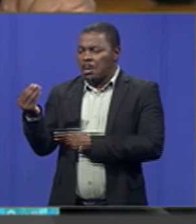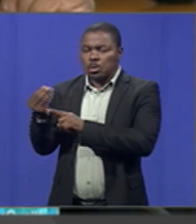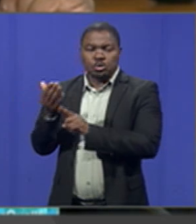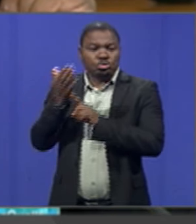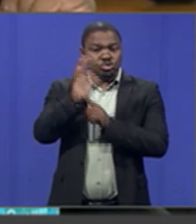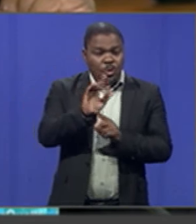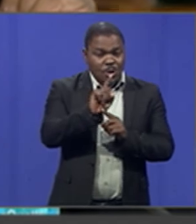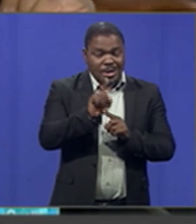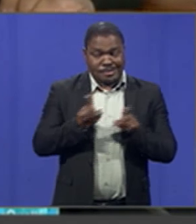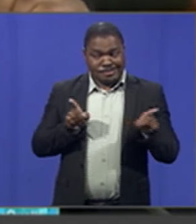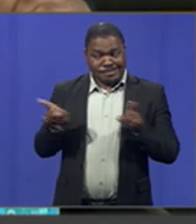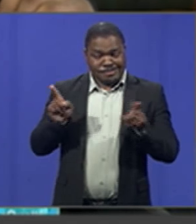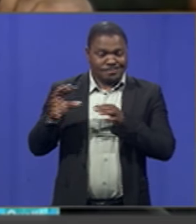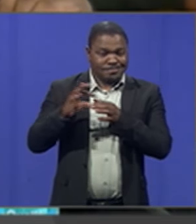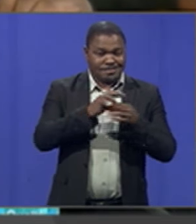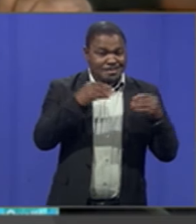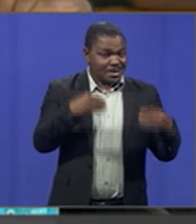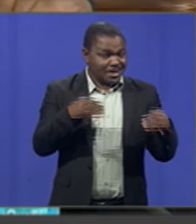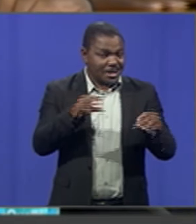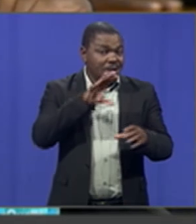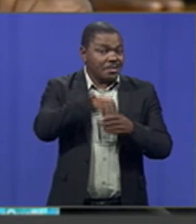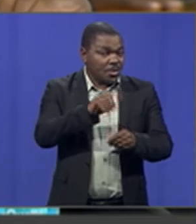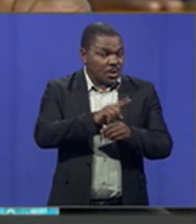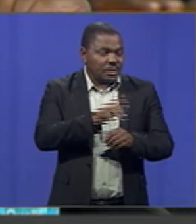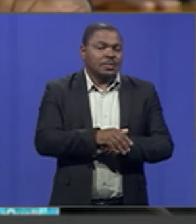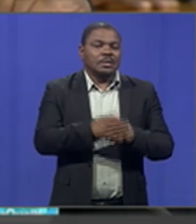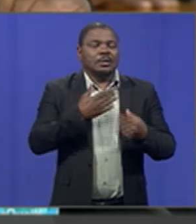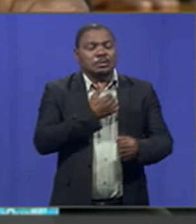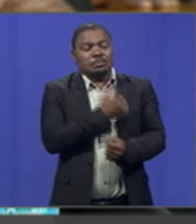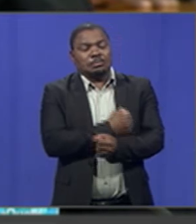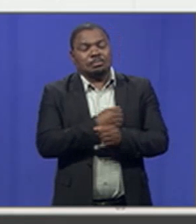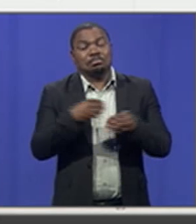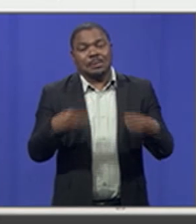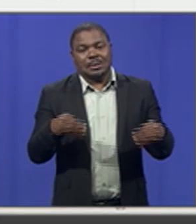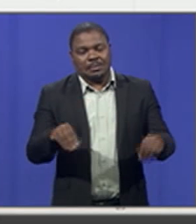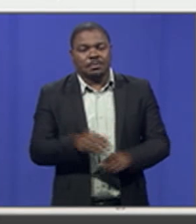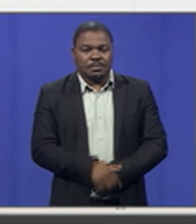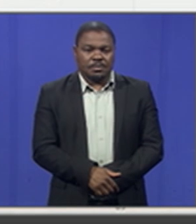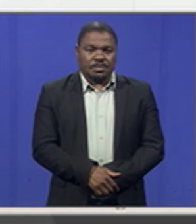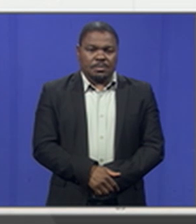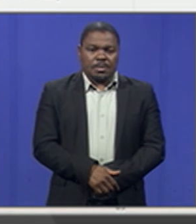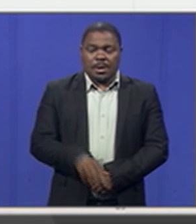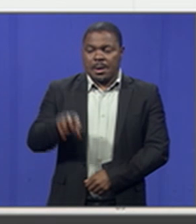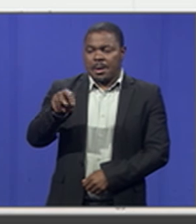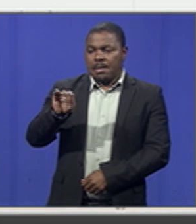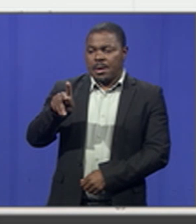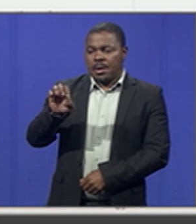fa kgwebisano ya bobedi jono e akaretsa le magato a kgwebisano ya diritibatsi. Mike van